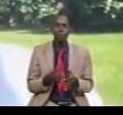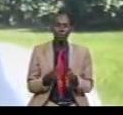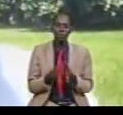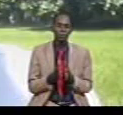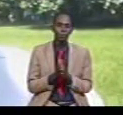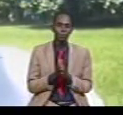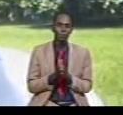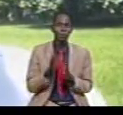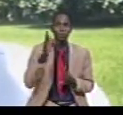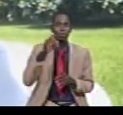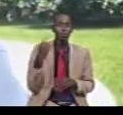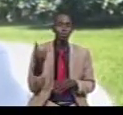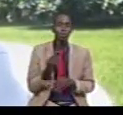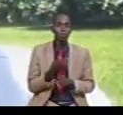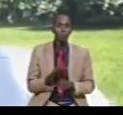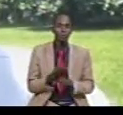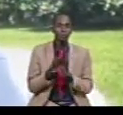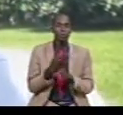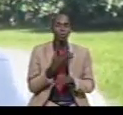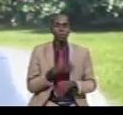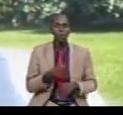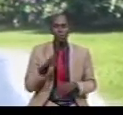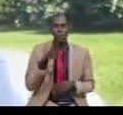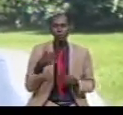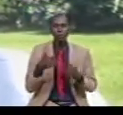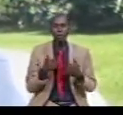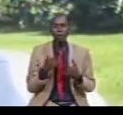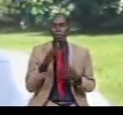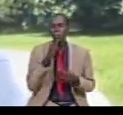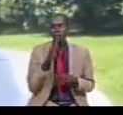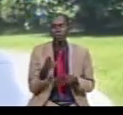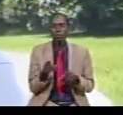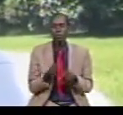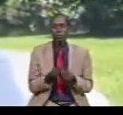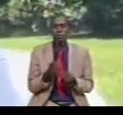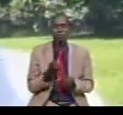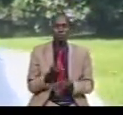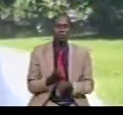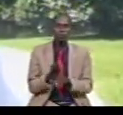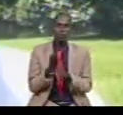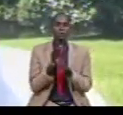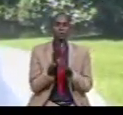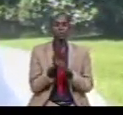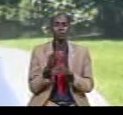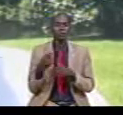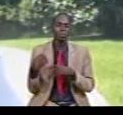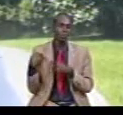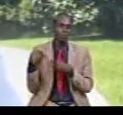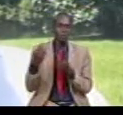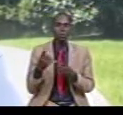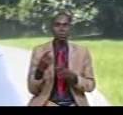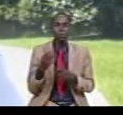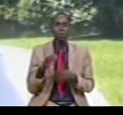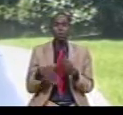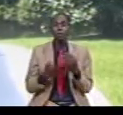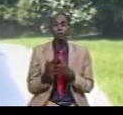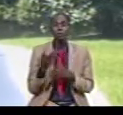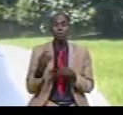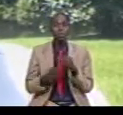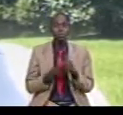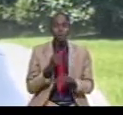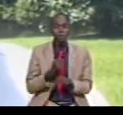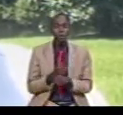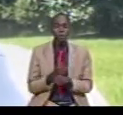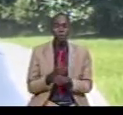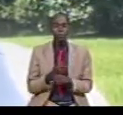faithful. And you have been a very faithful steward over the years. And may you